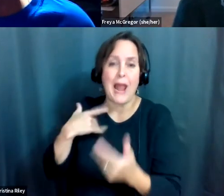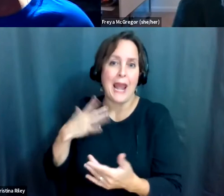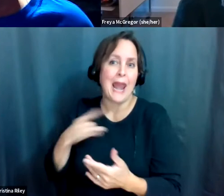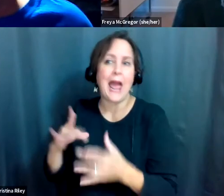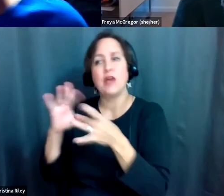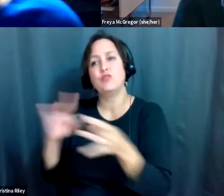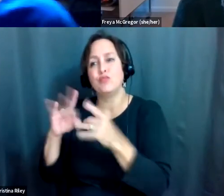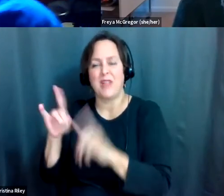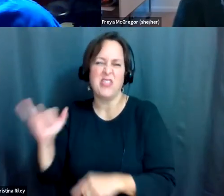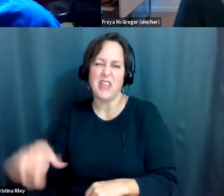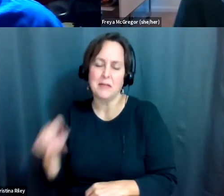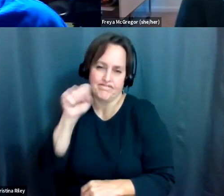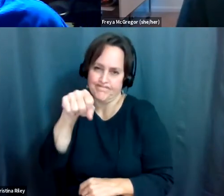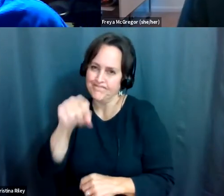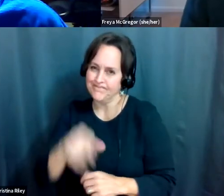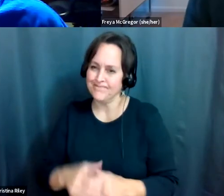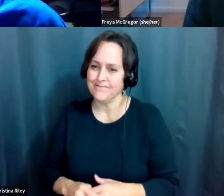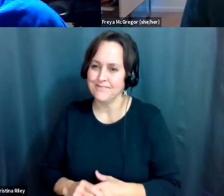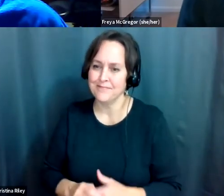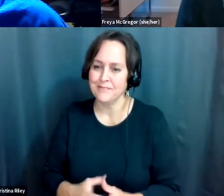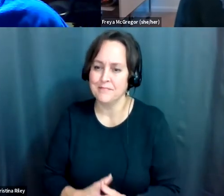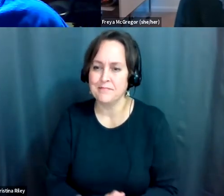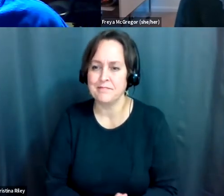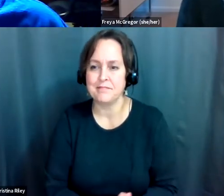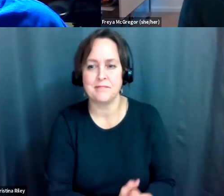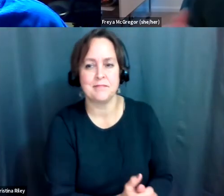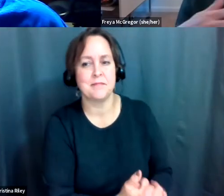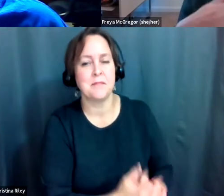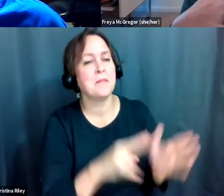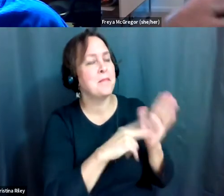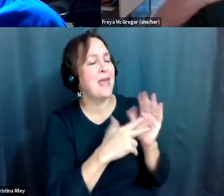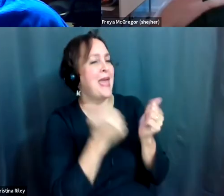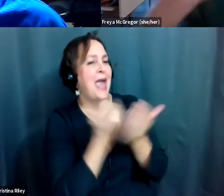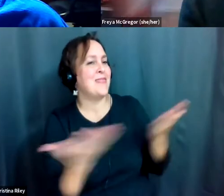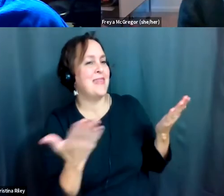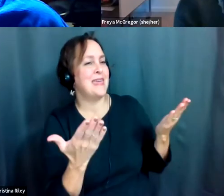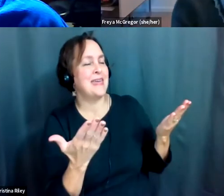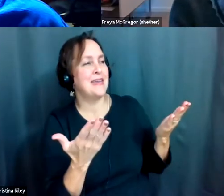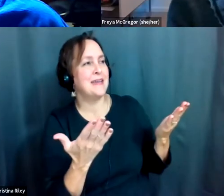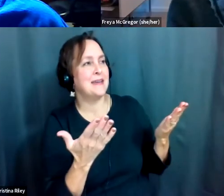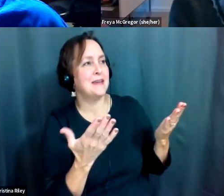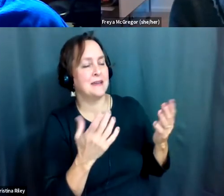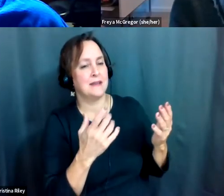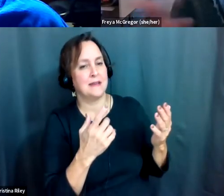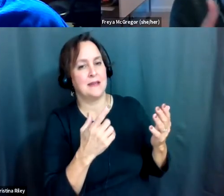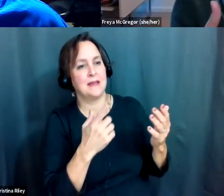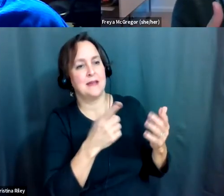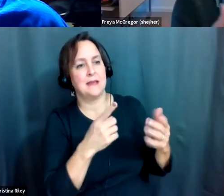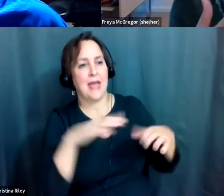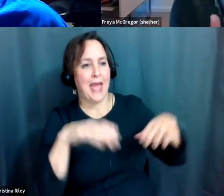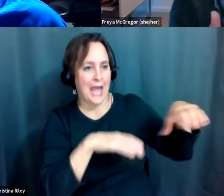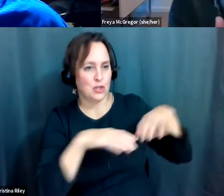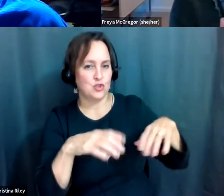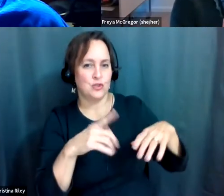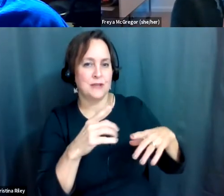things like that. So anything that someone can, someone can see about what a bird's up to you're interested